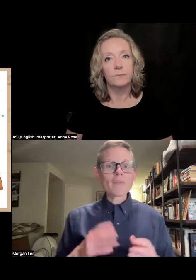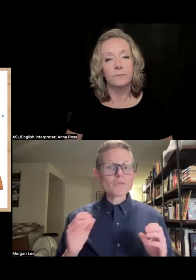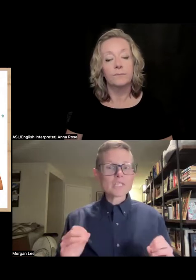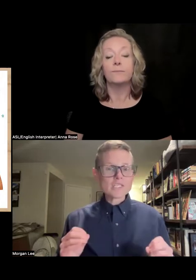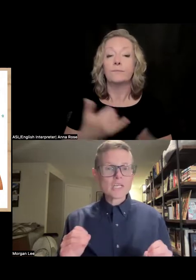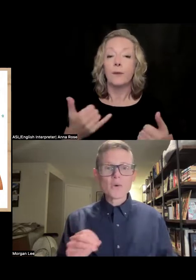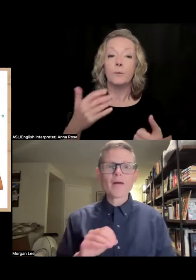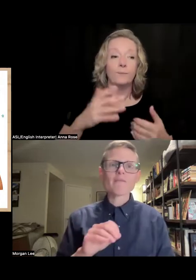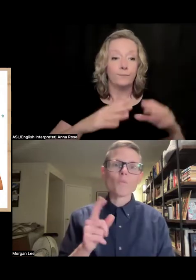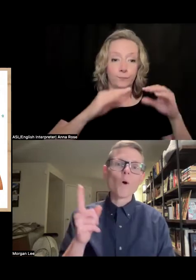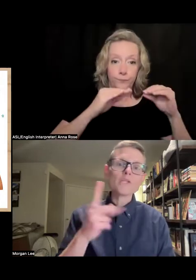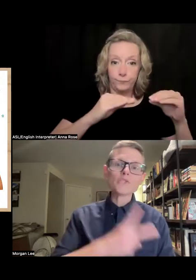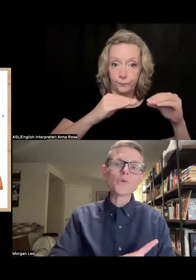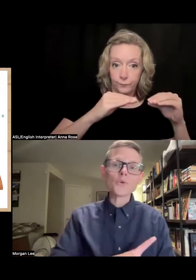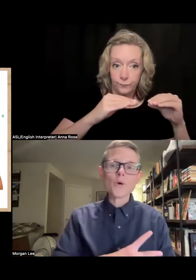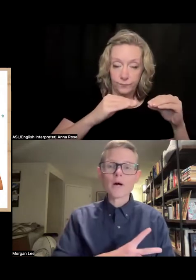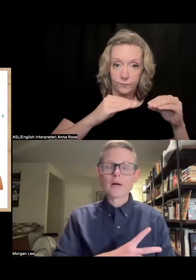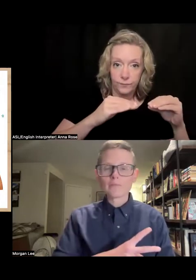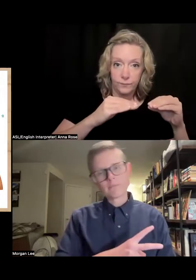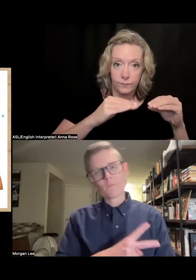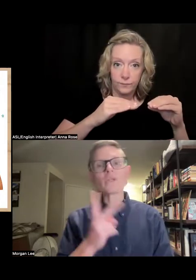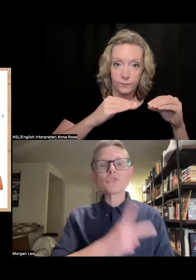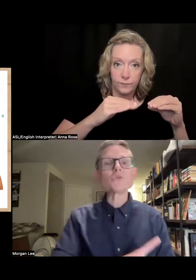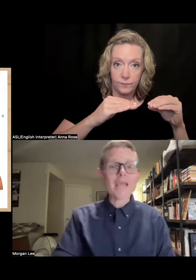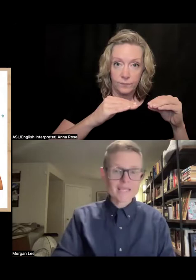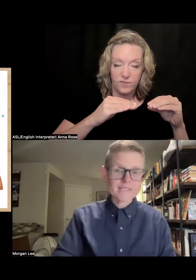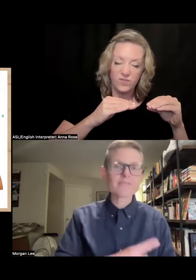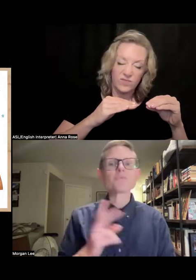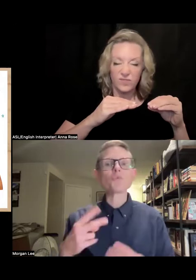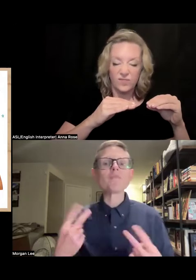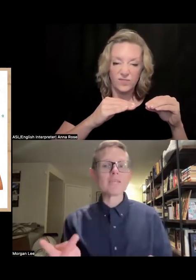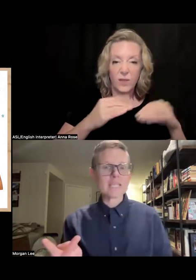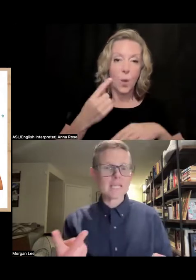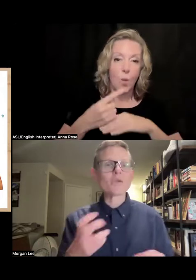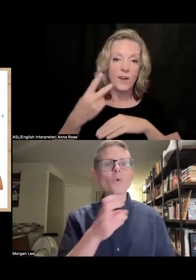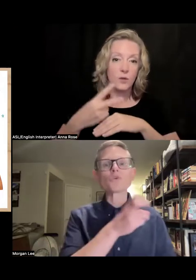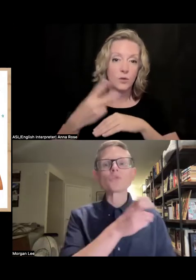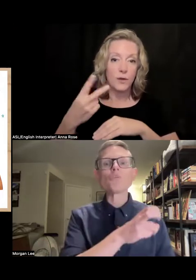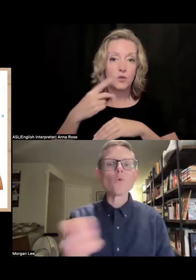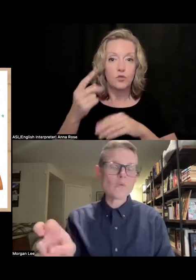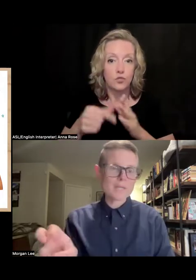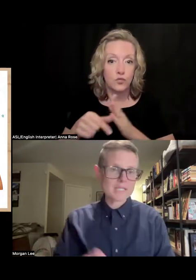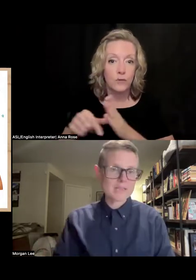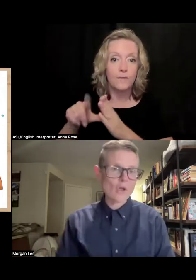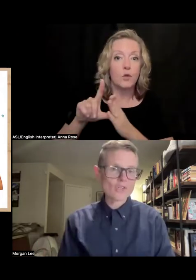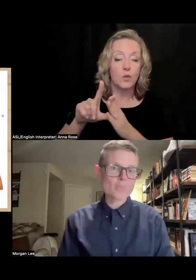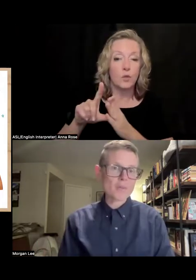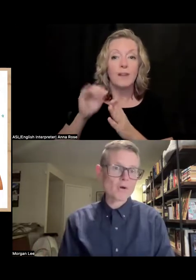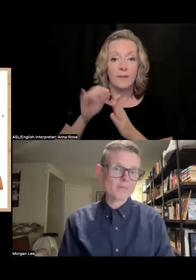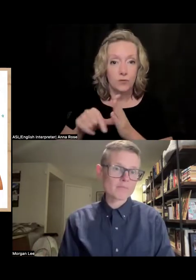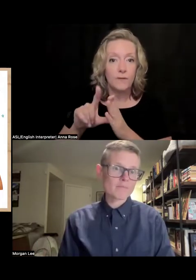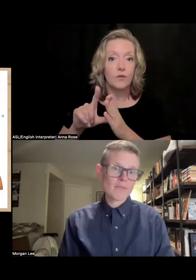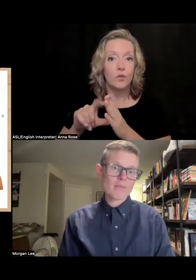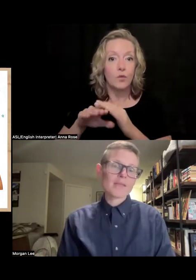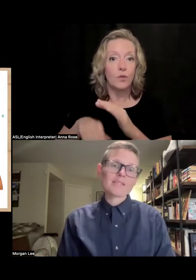So after teaching, you have 1 to 2 days to revisit in order to move them into the long-term